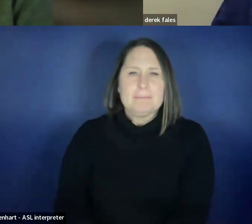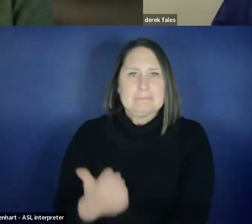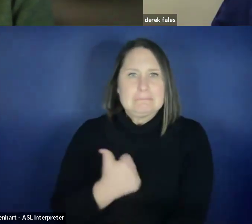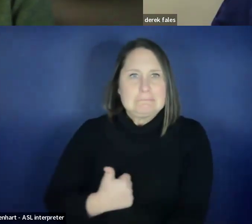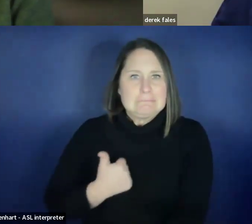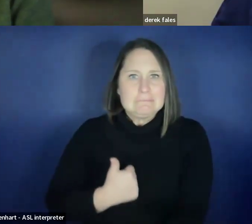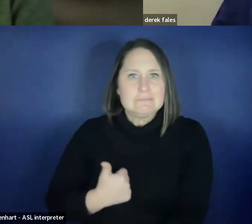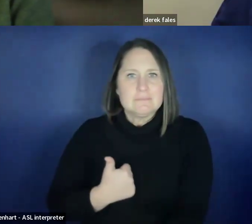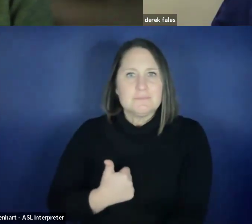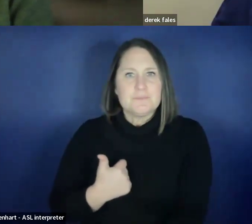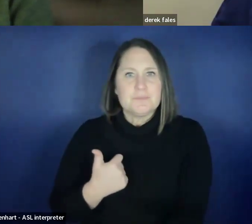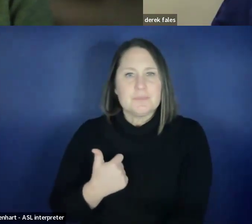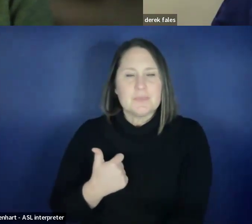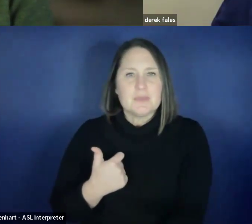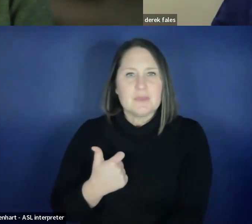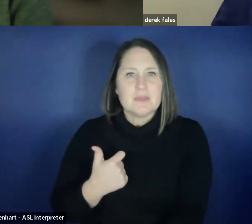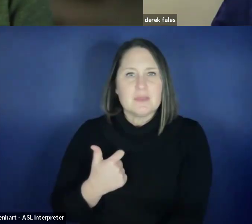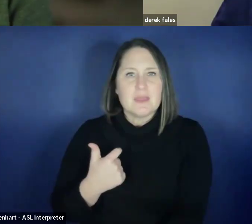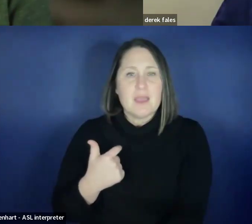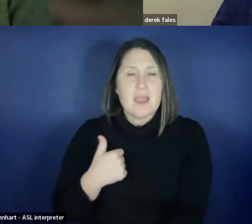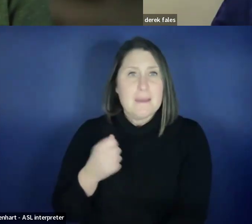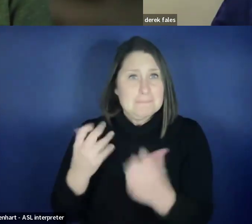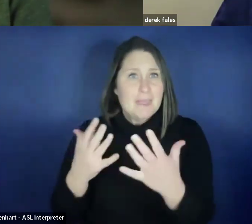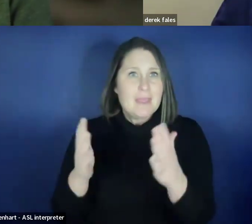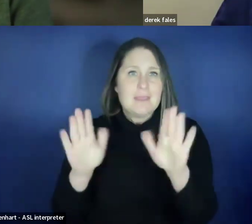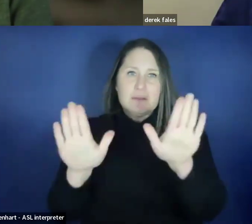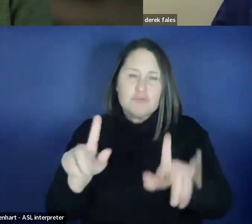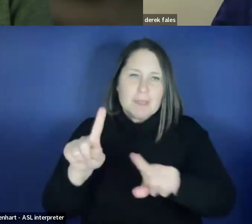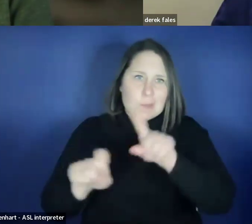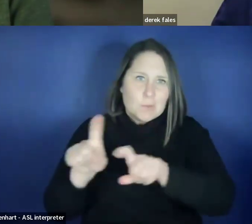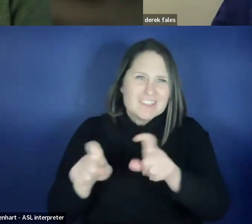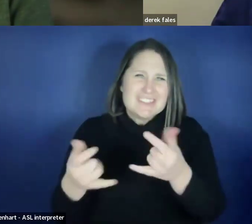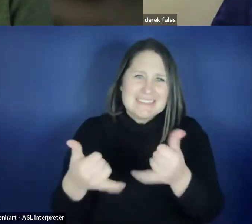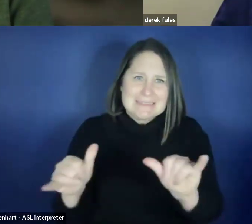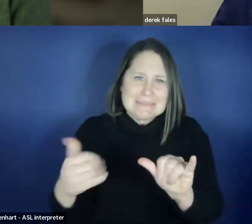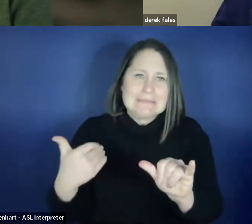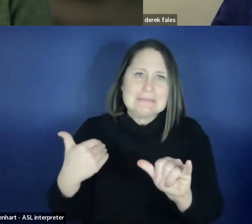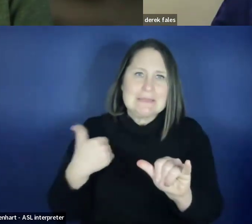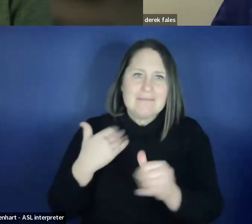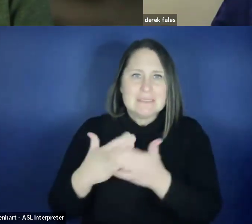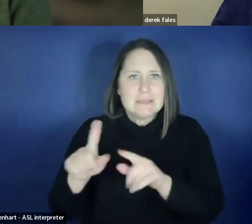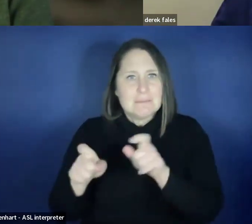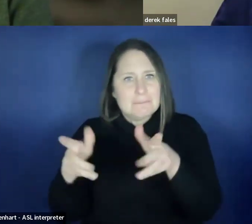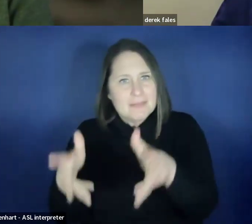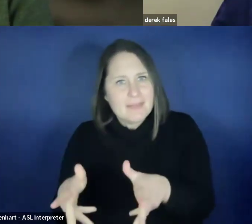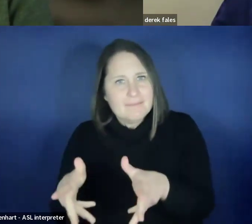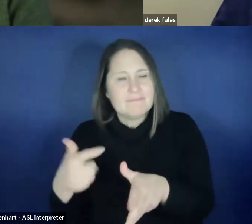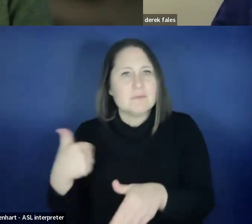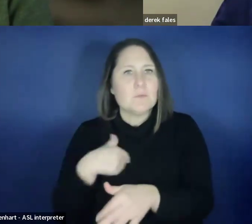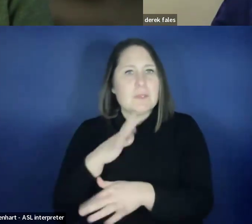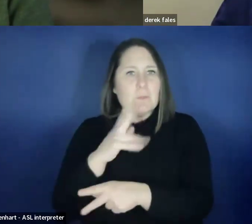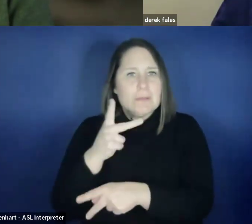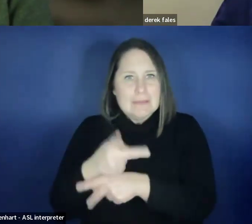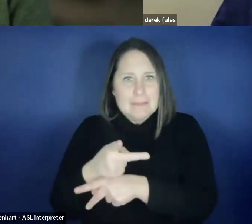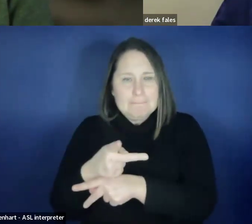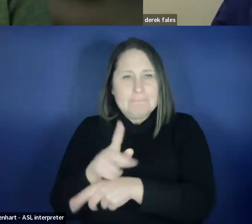Apologies to everyone. You've all asked some really great questions here. We still do have some others, and we will keep them. We'll have